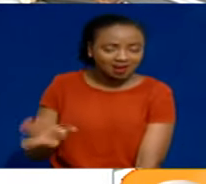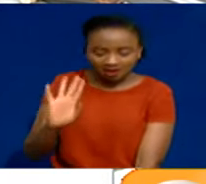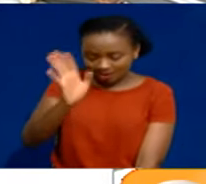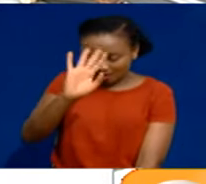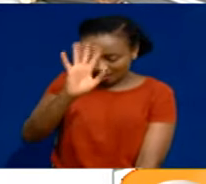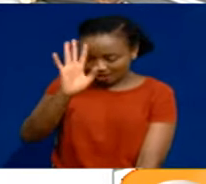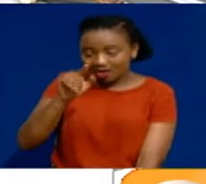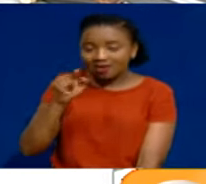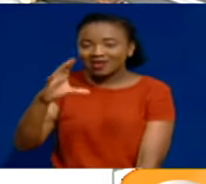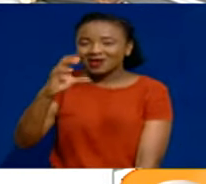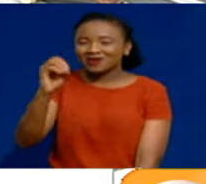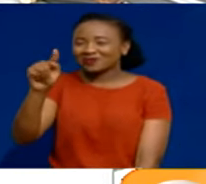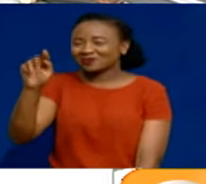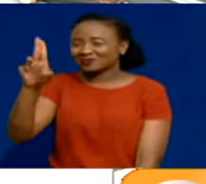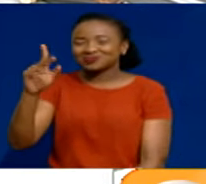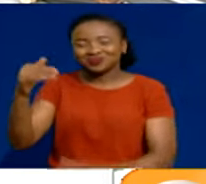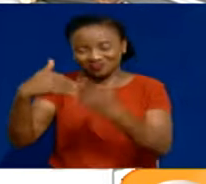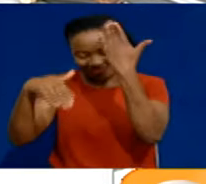is managed professionally.